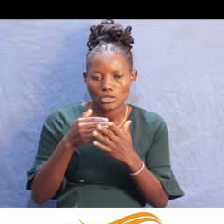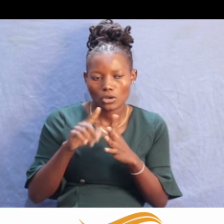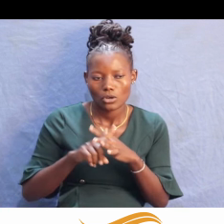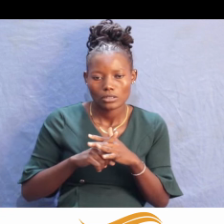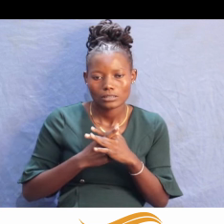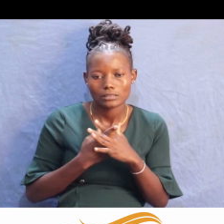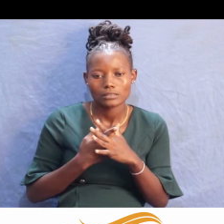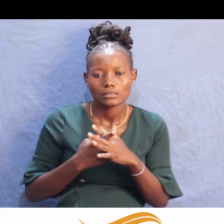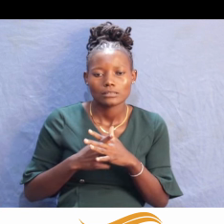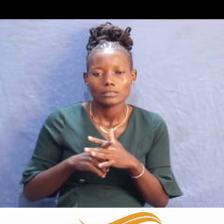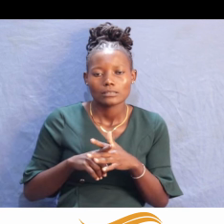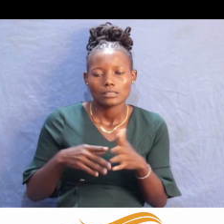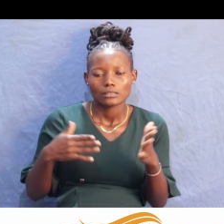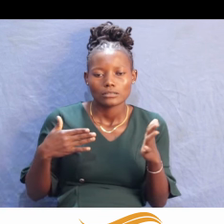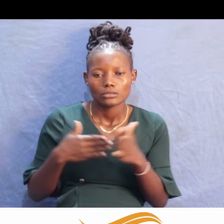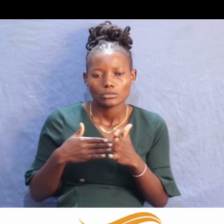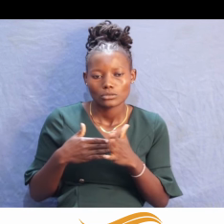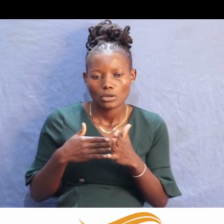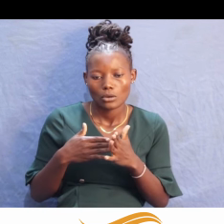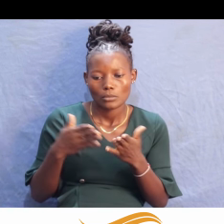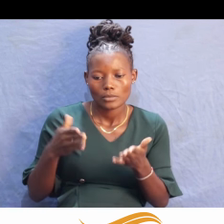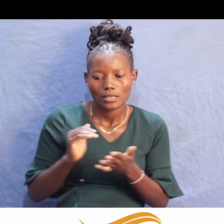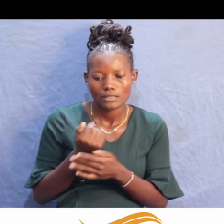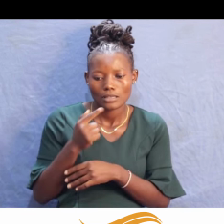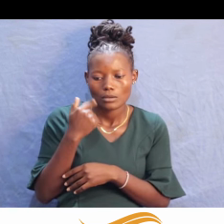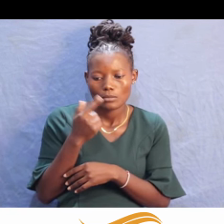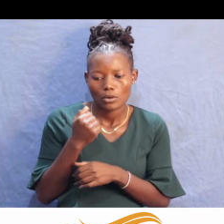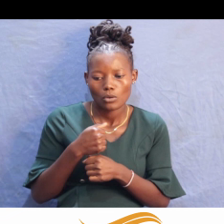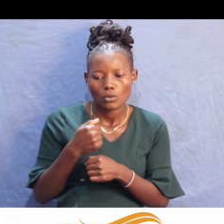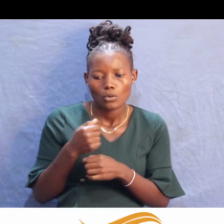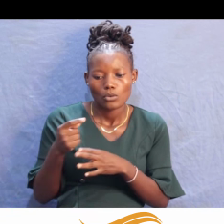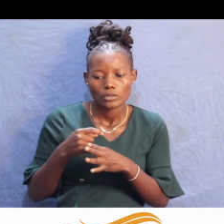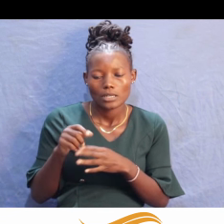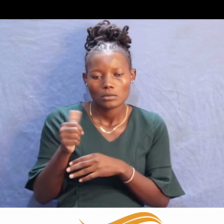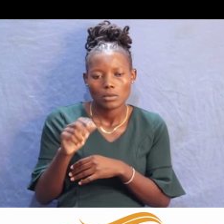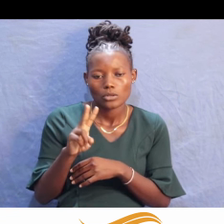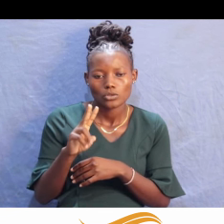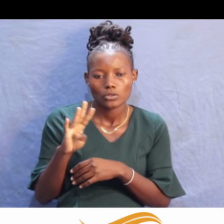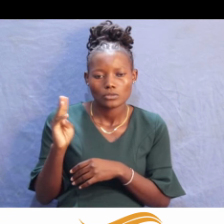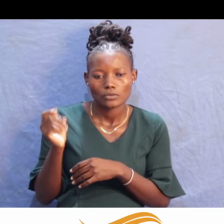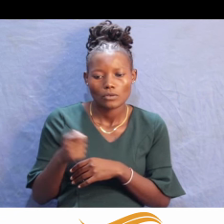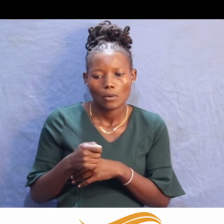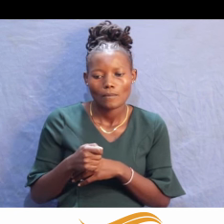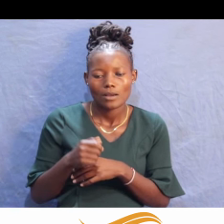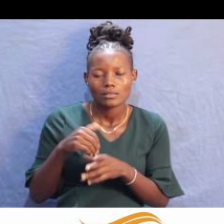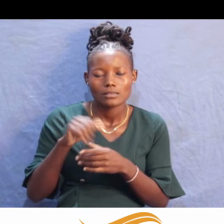abruptly stops. So here's someone worked out for 24 months, build up quite an